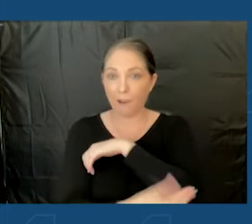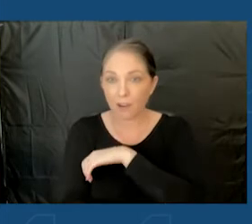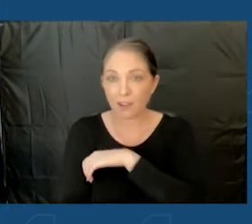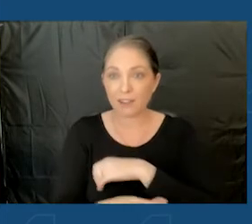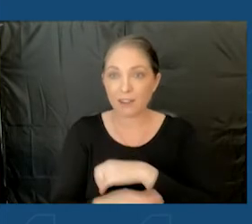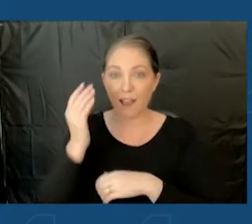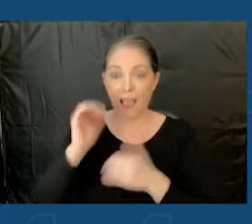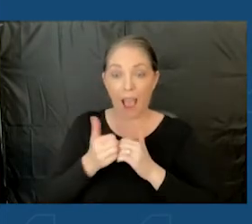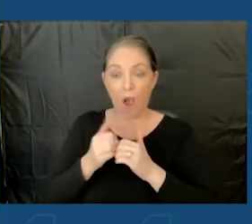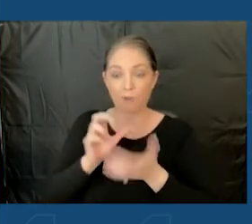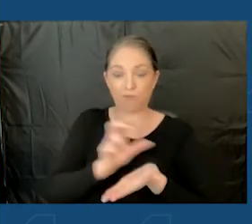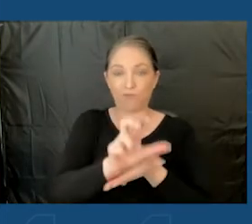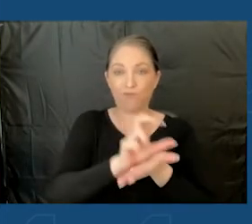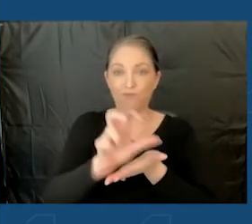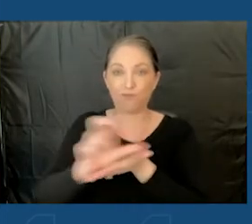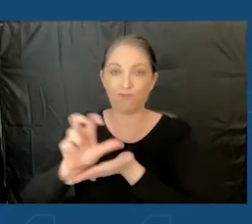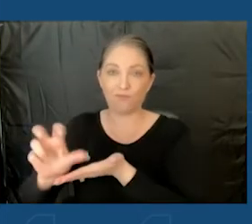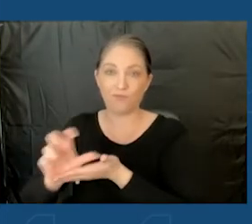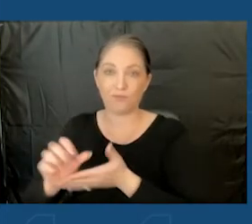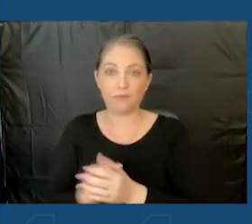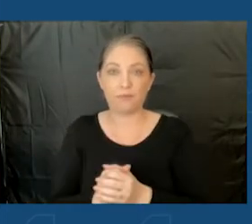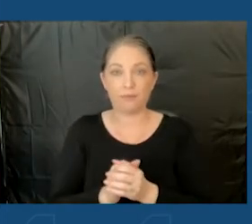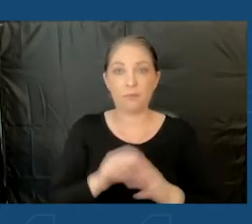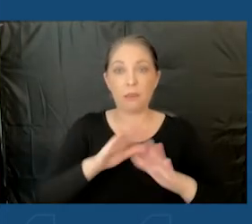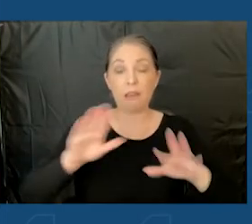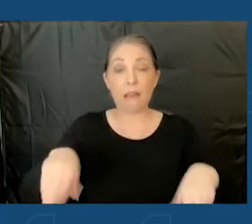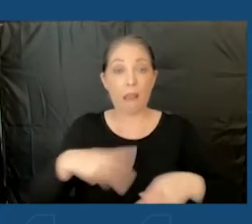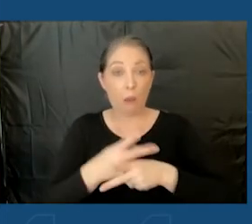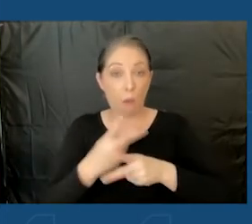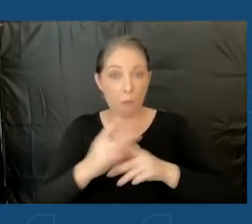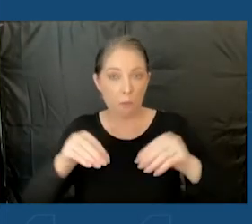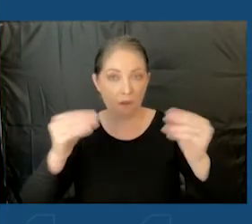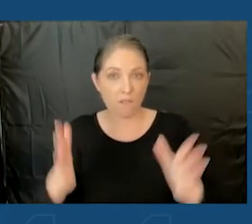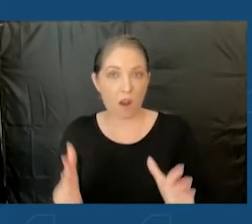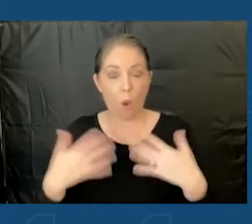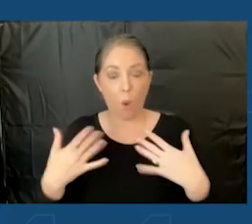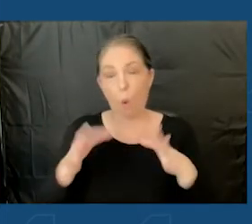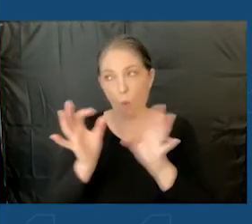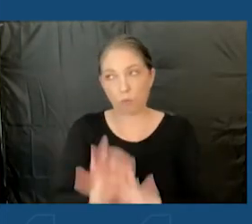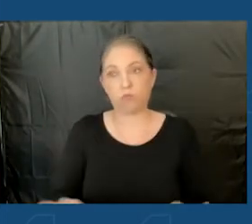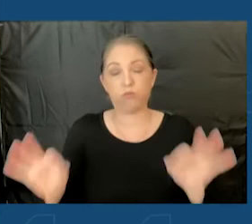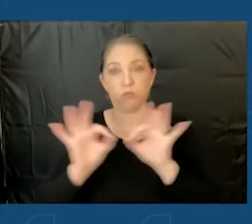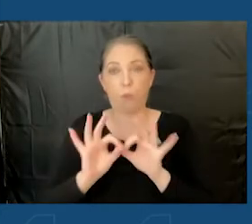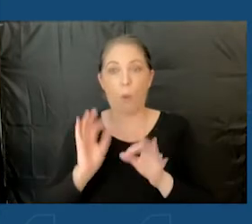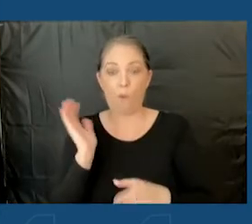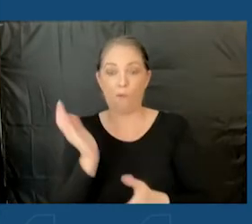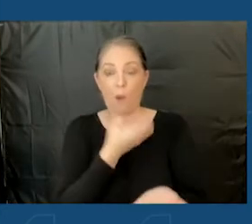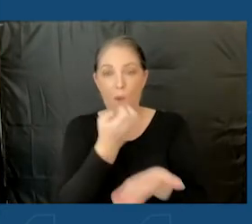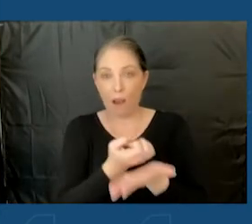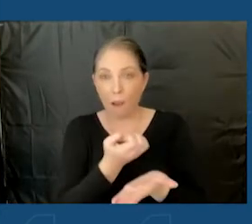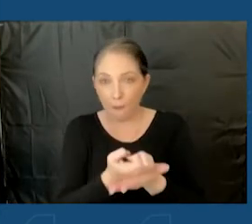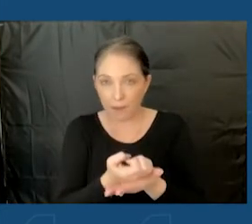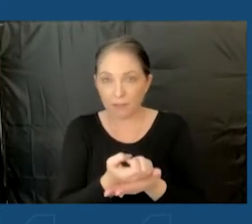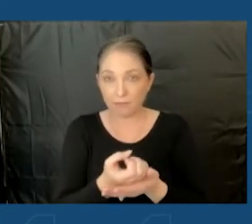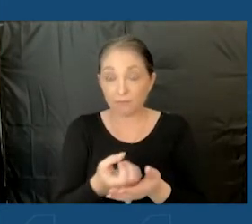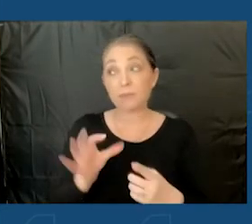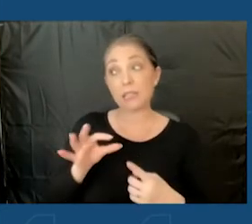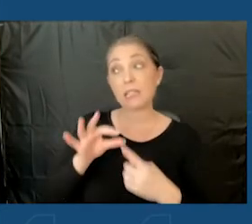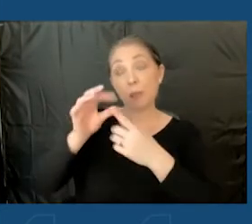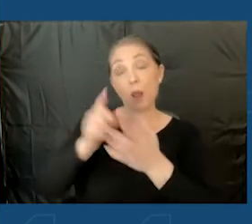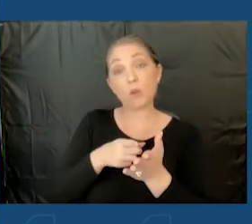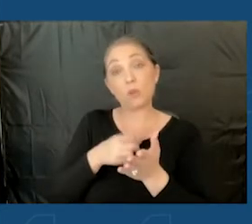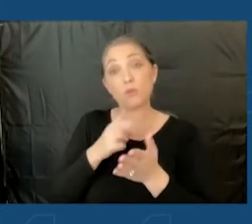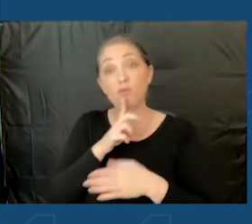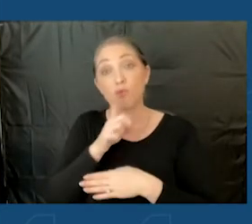care providers play a vital role in our state's economy, and that is especially true as many more parents continue to think